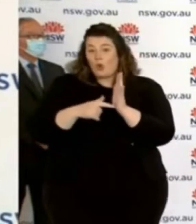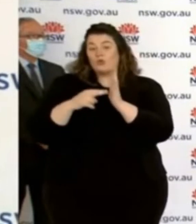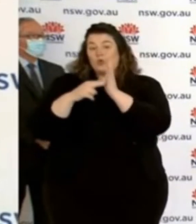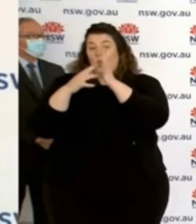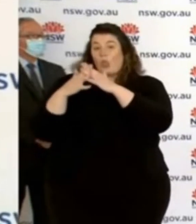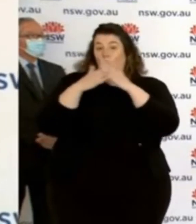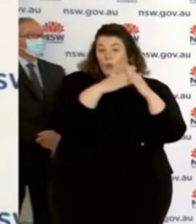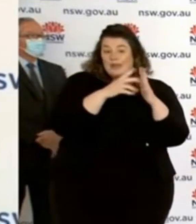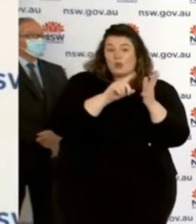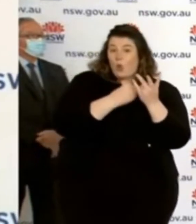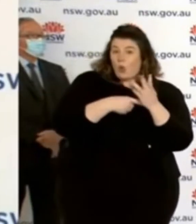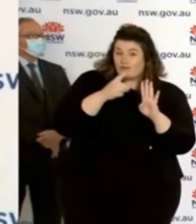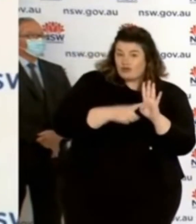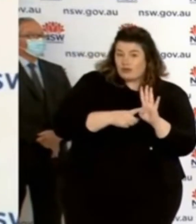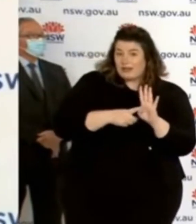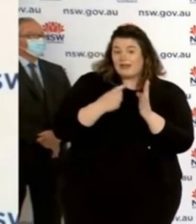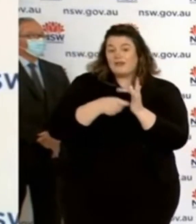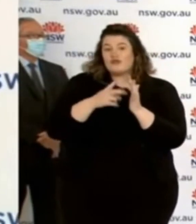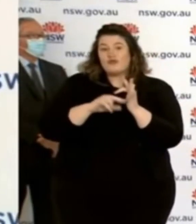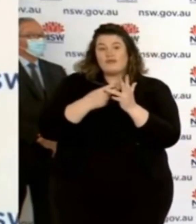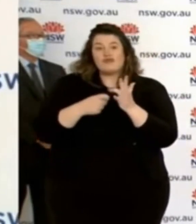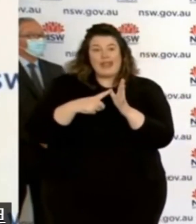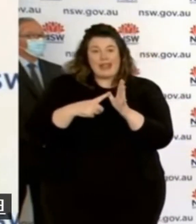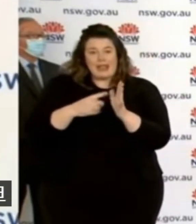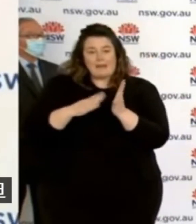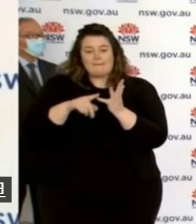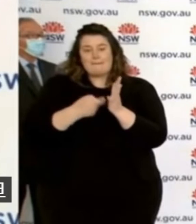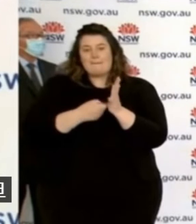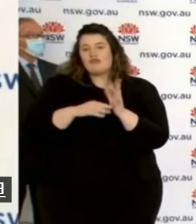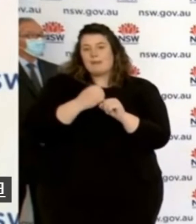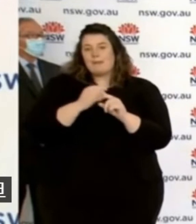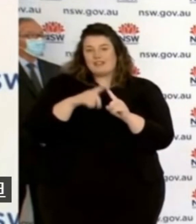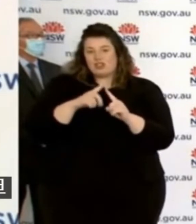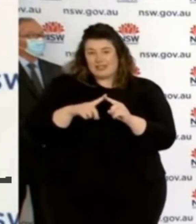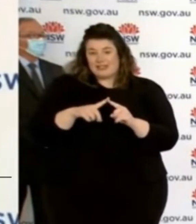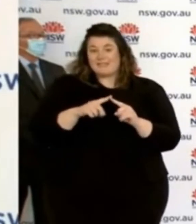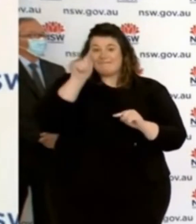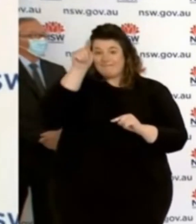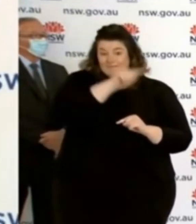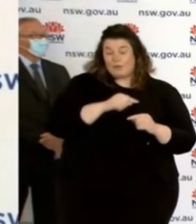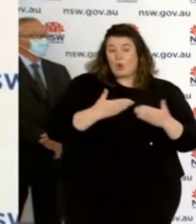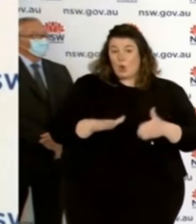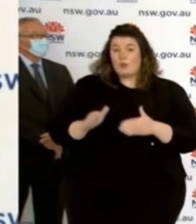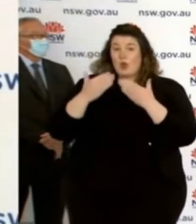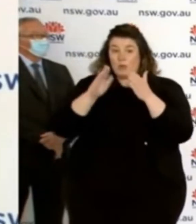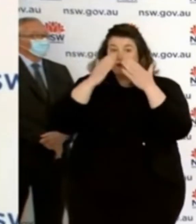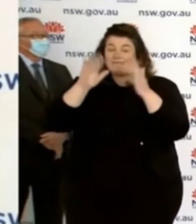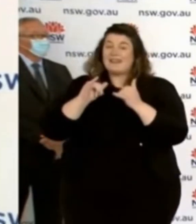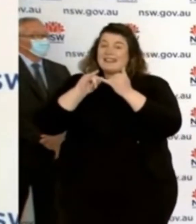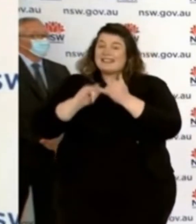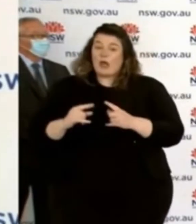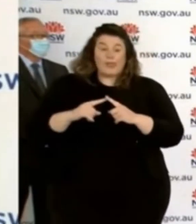Northwest, Albury to Riverina and Murrumbidgee areas, but parts of regional New South Wales won't open. The southern part, southeast,